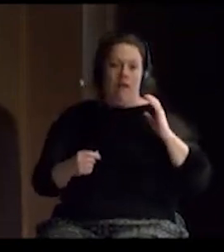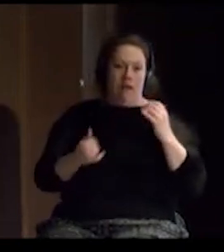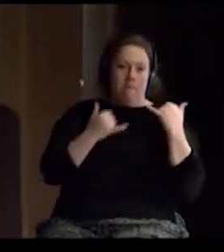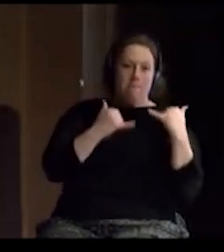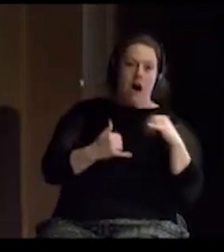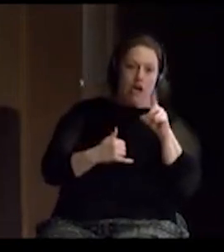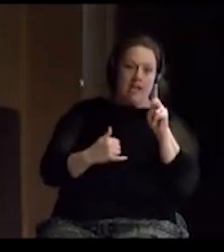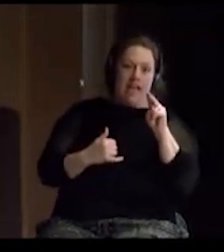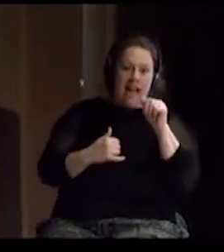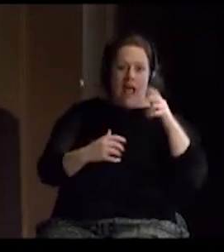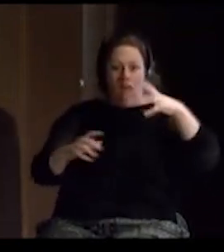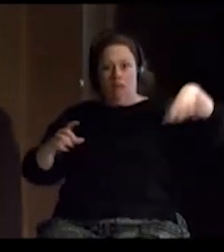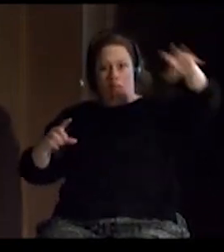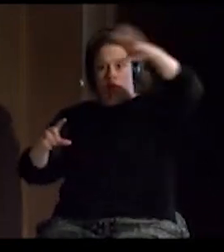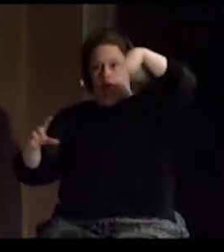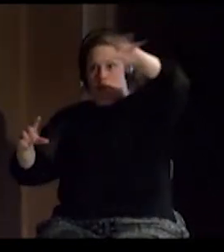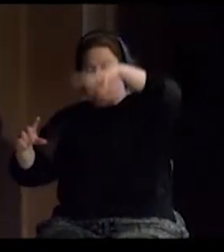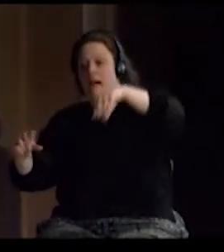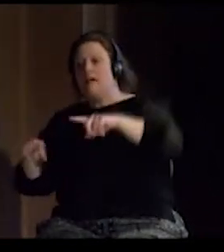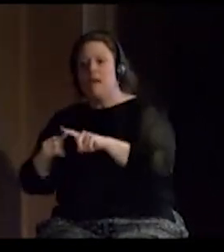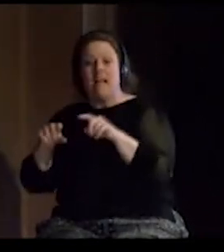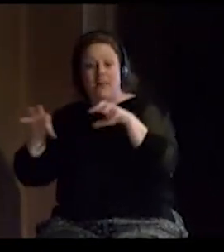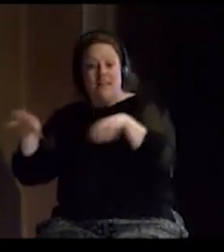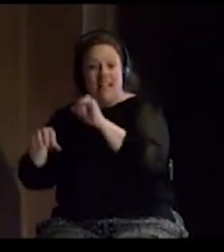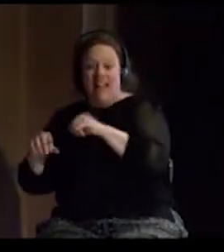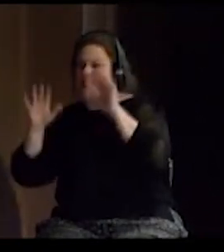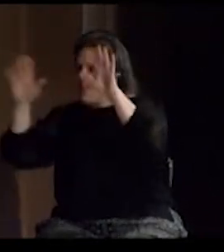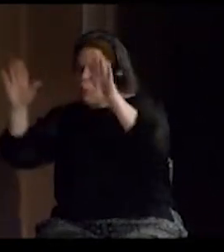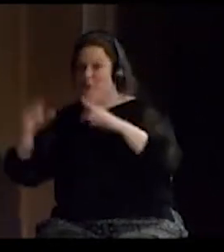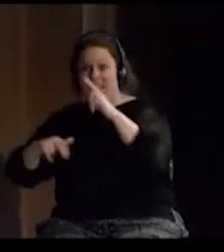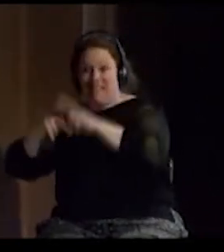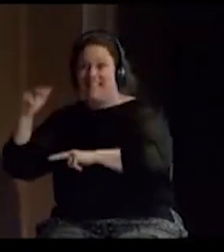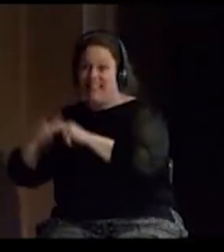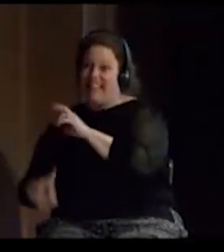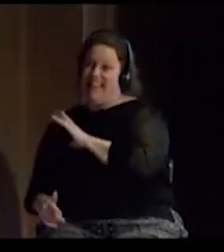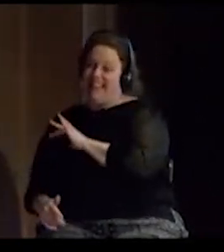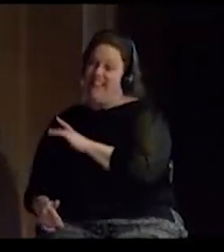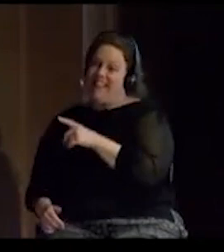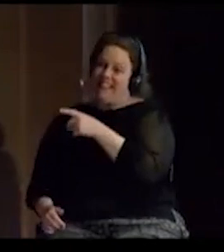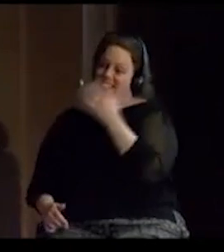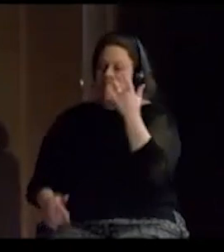there. And yeah, it was done in there. It's a great facility.